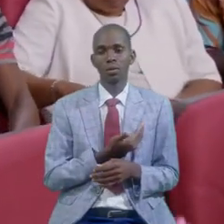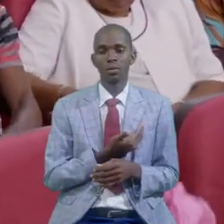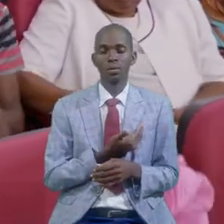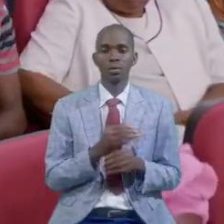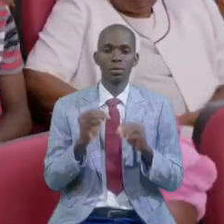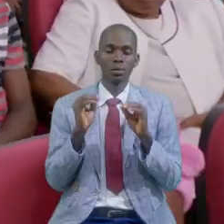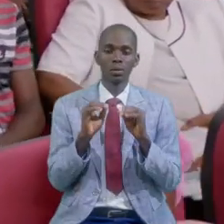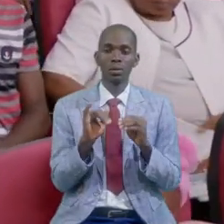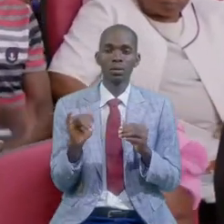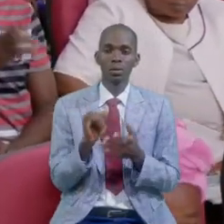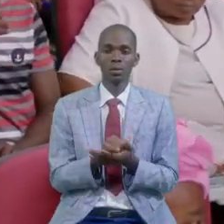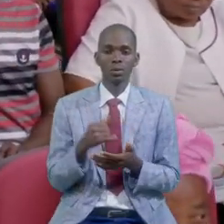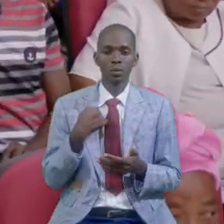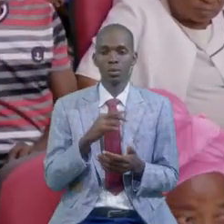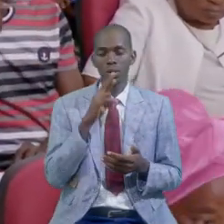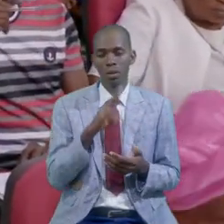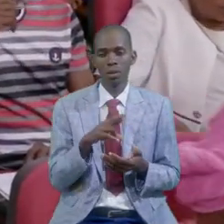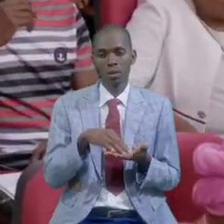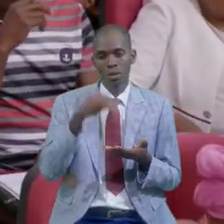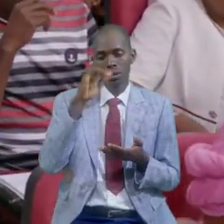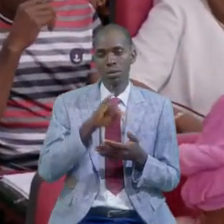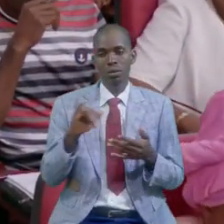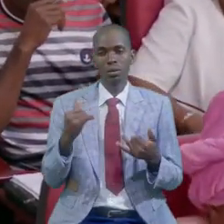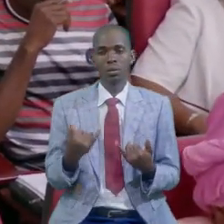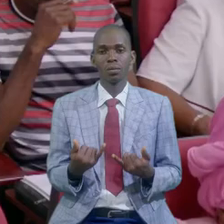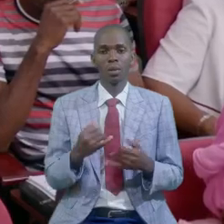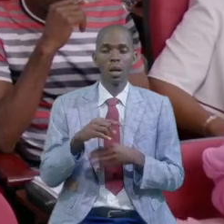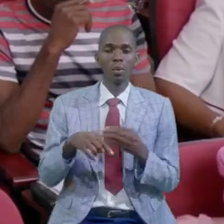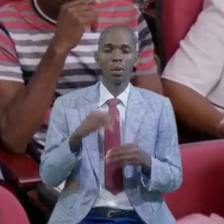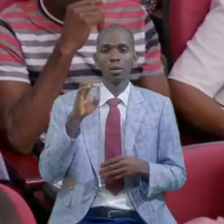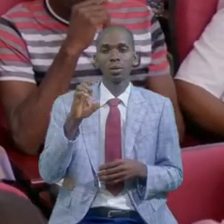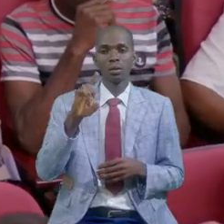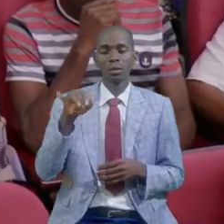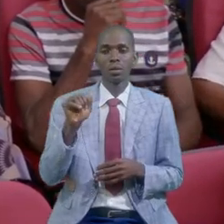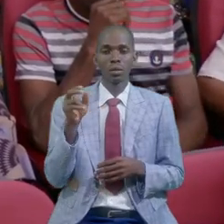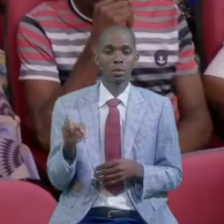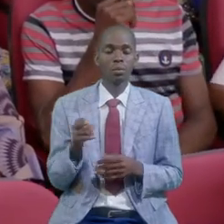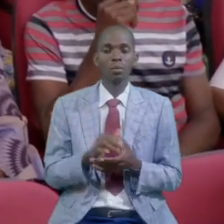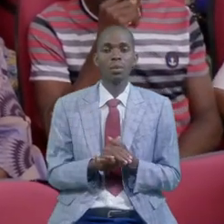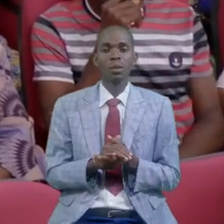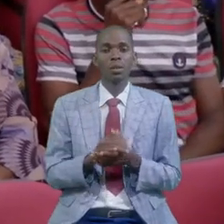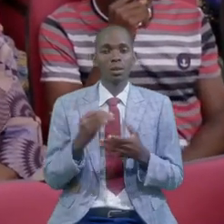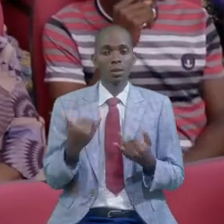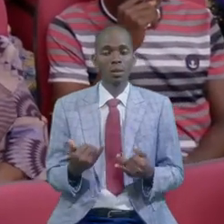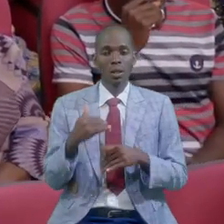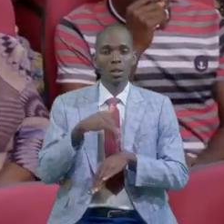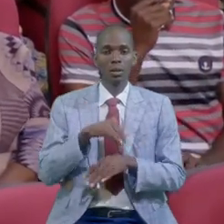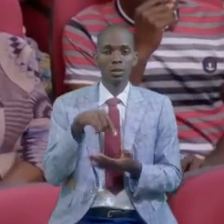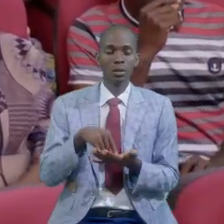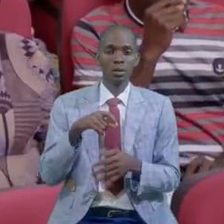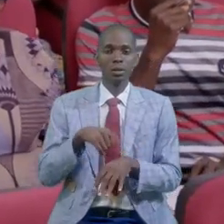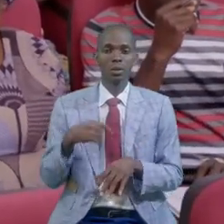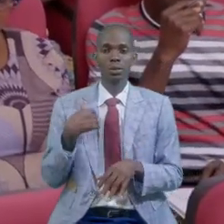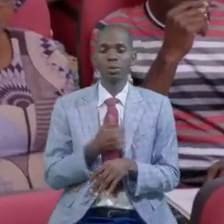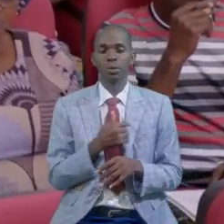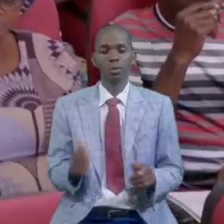dealing with Elijah. Now at this time, we meet Elijah